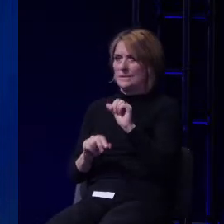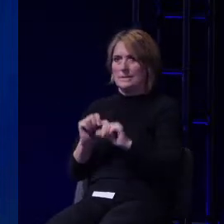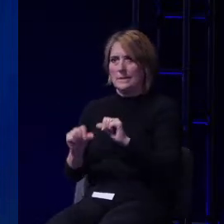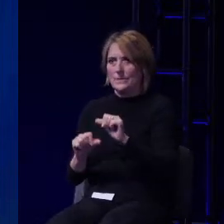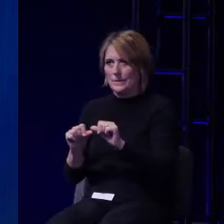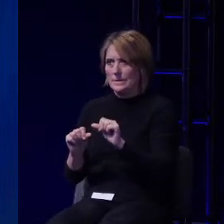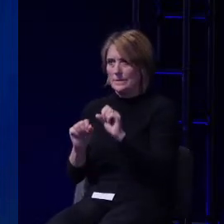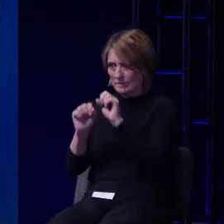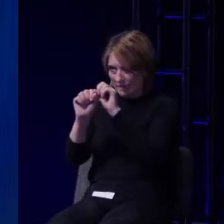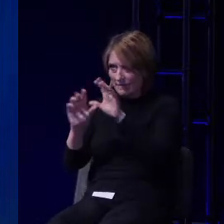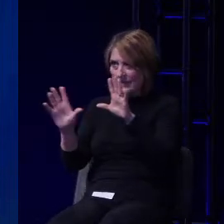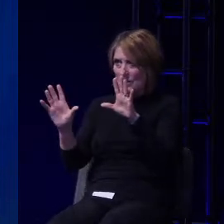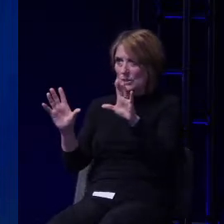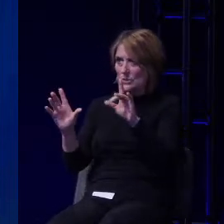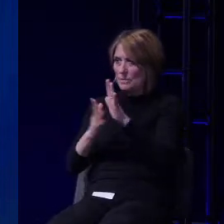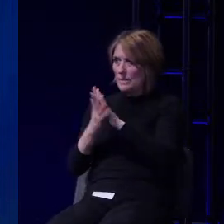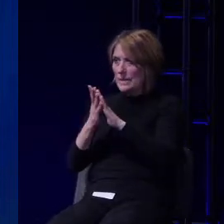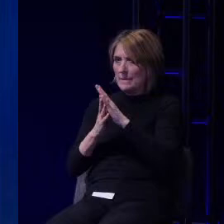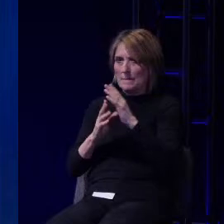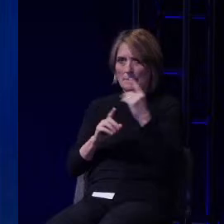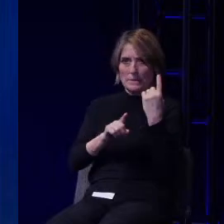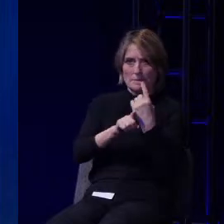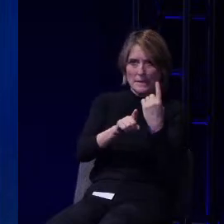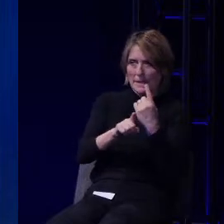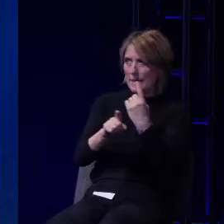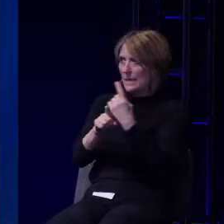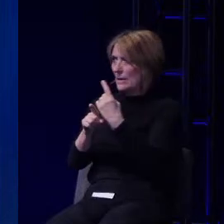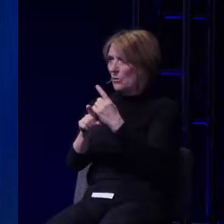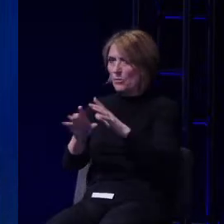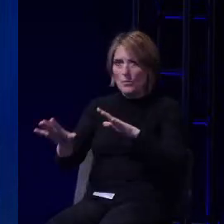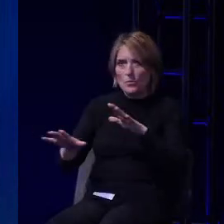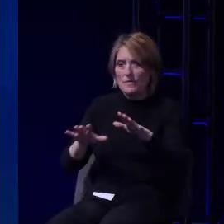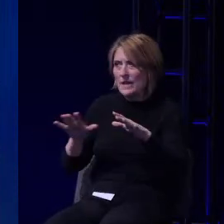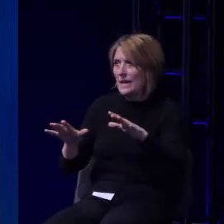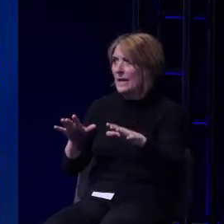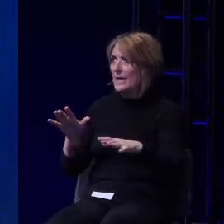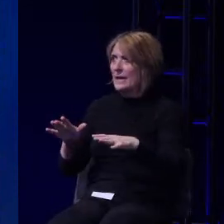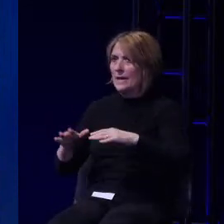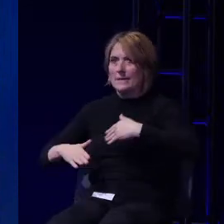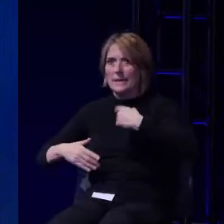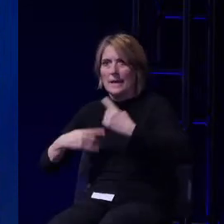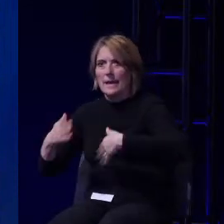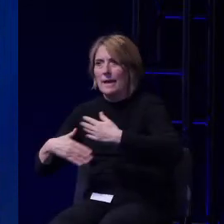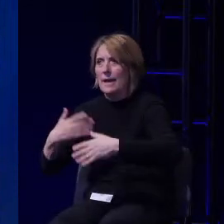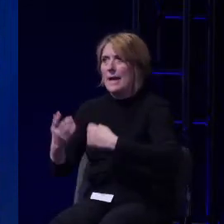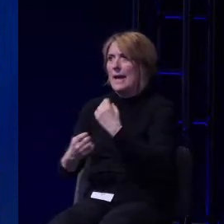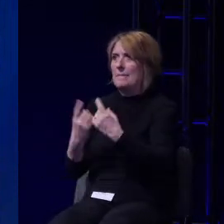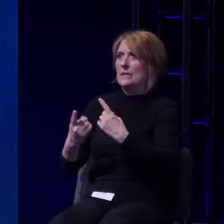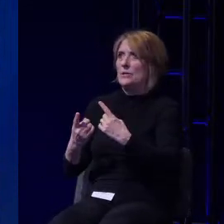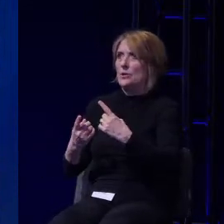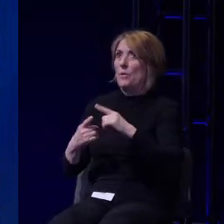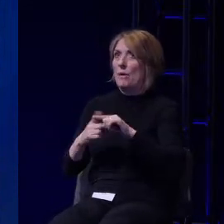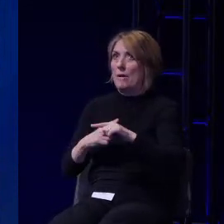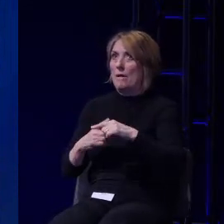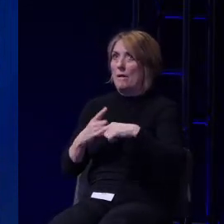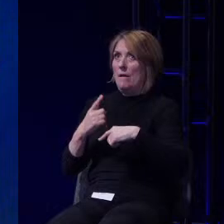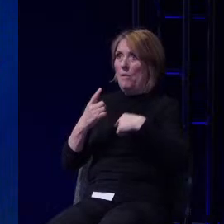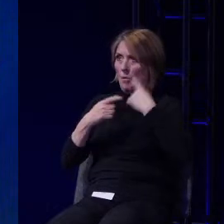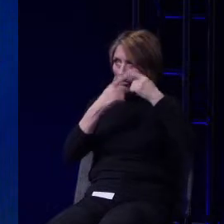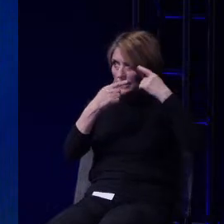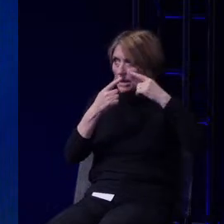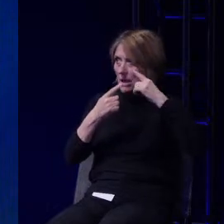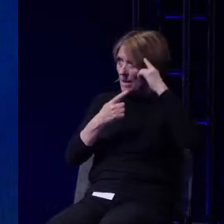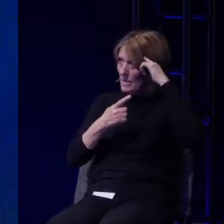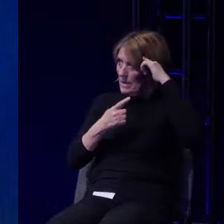as people are speaking, as things are moving, as things are happening, you are constantly breaking it down. And